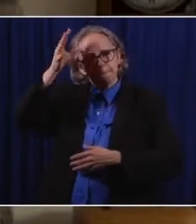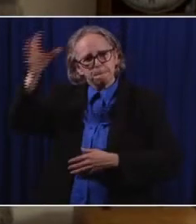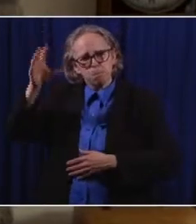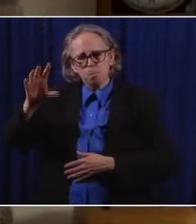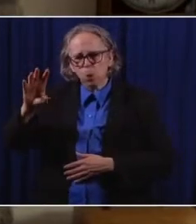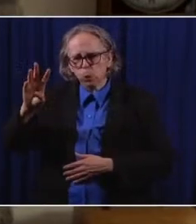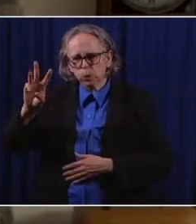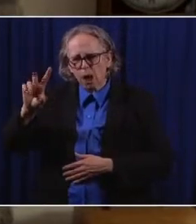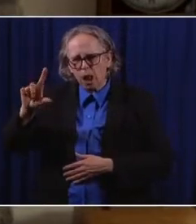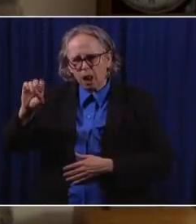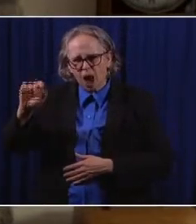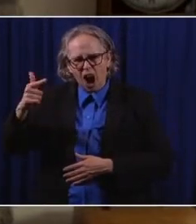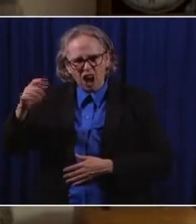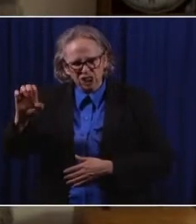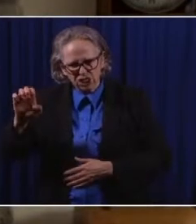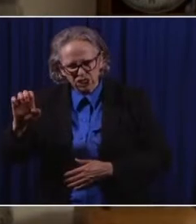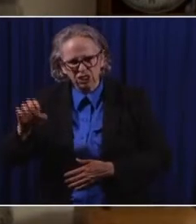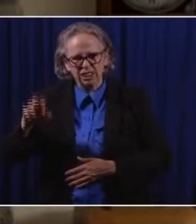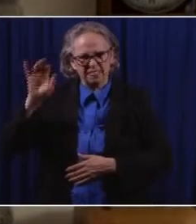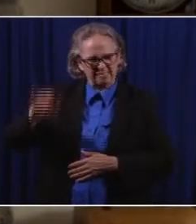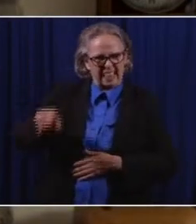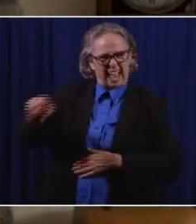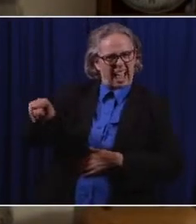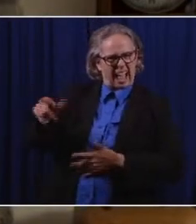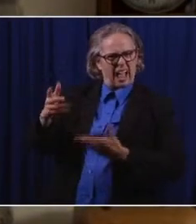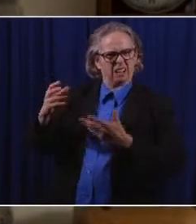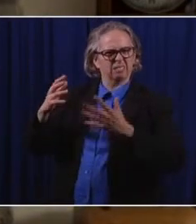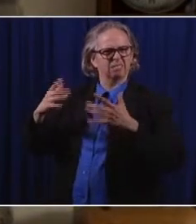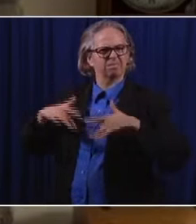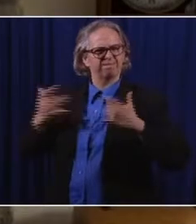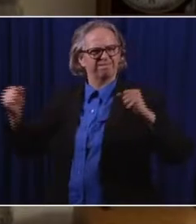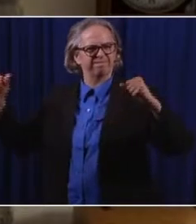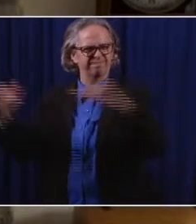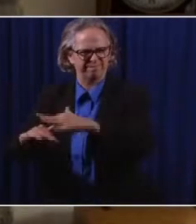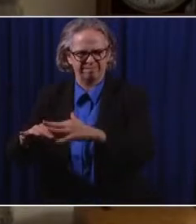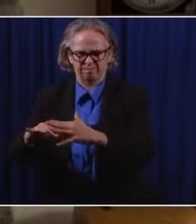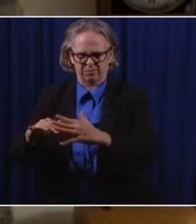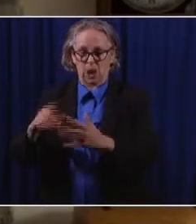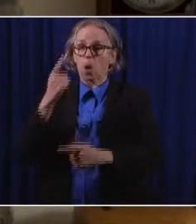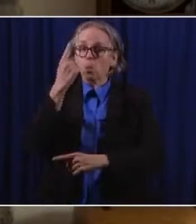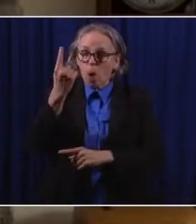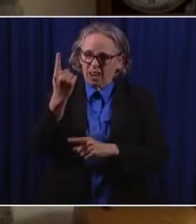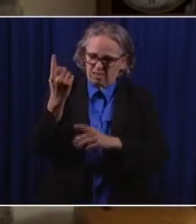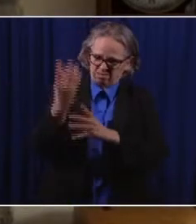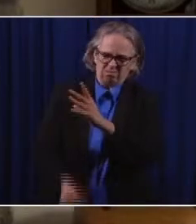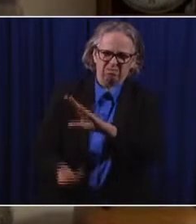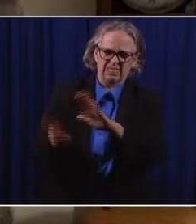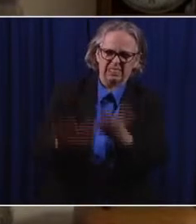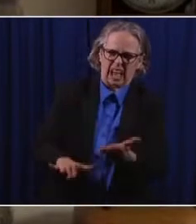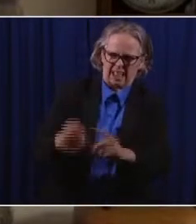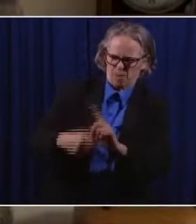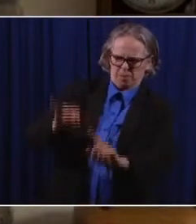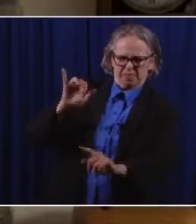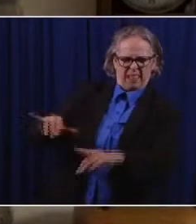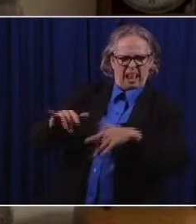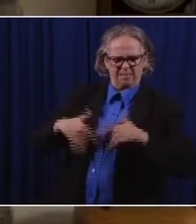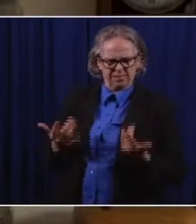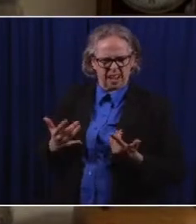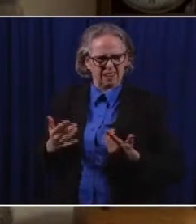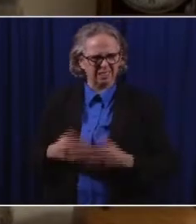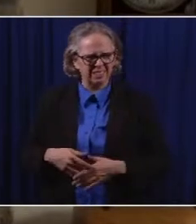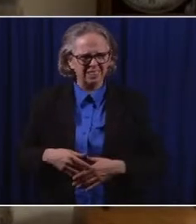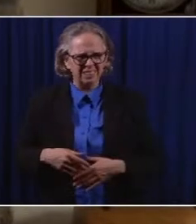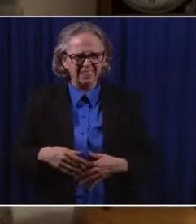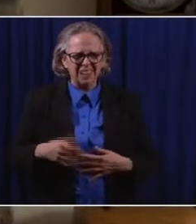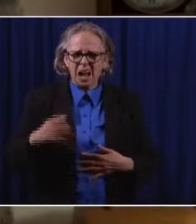people in the ICU and 1 death associated with the outbreak. Local health department officials asked the clubs to close to slow